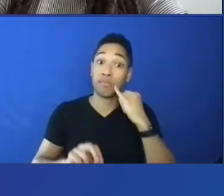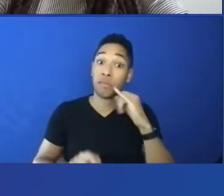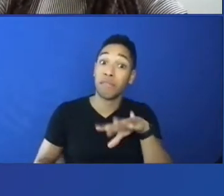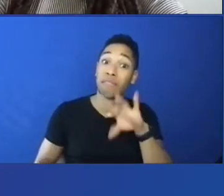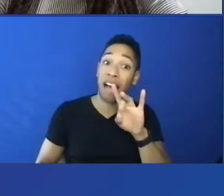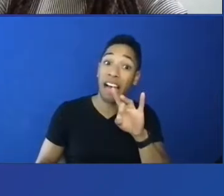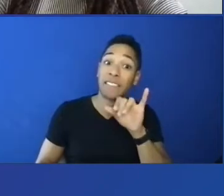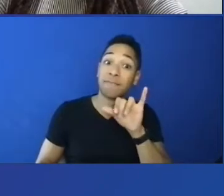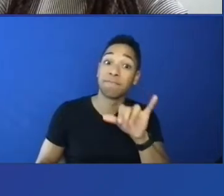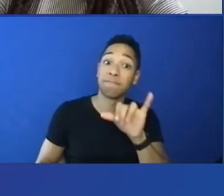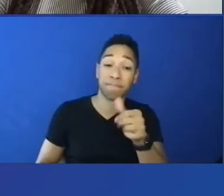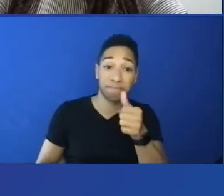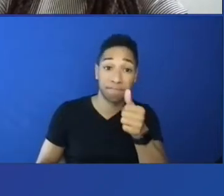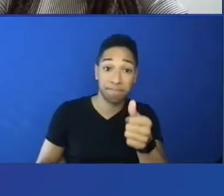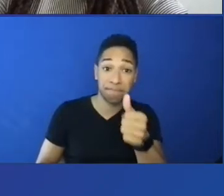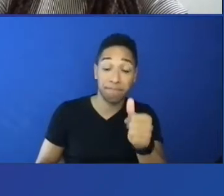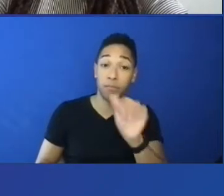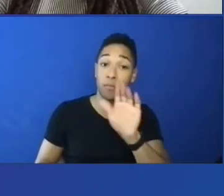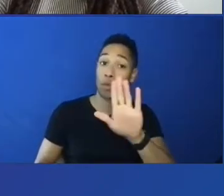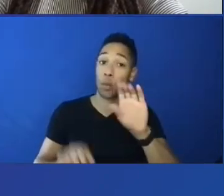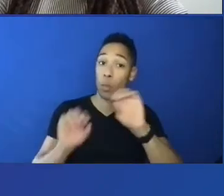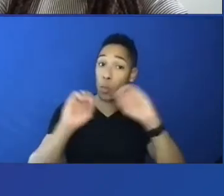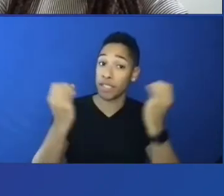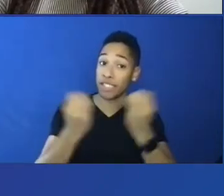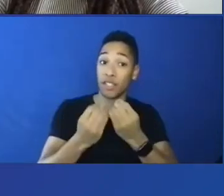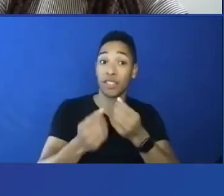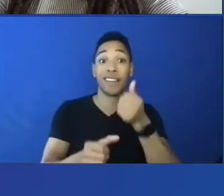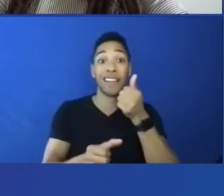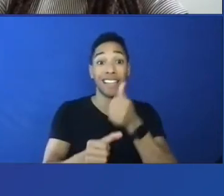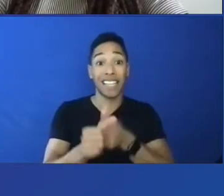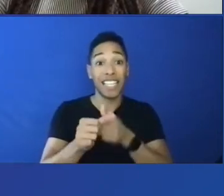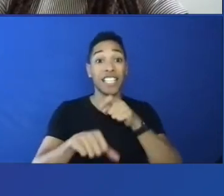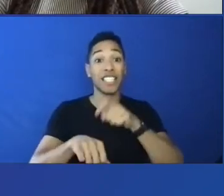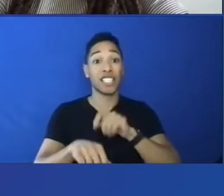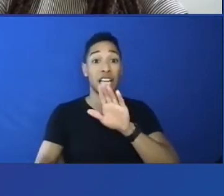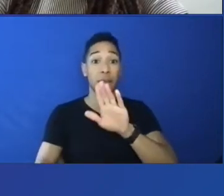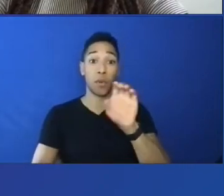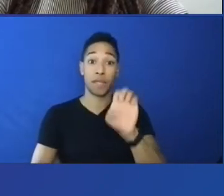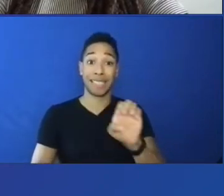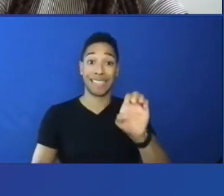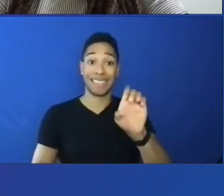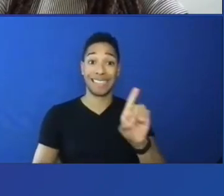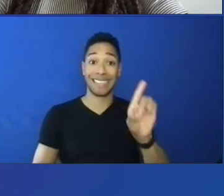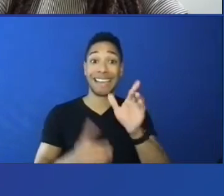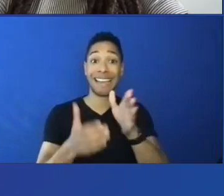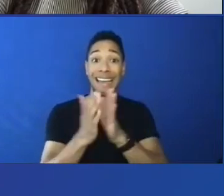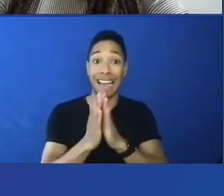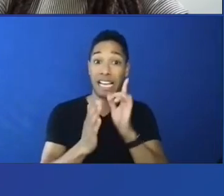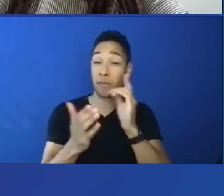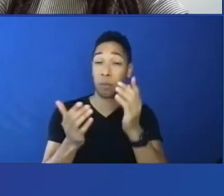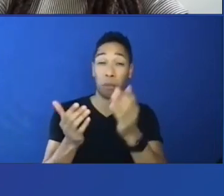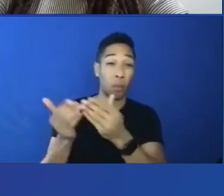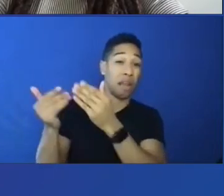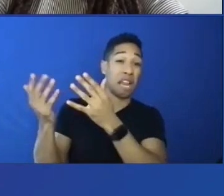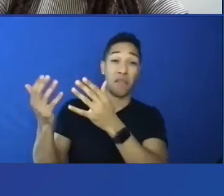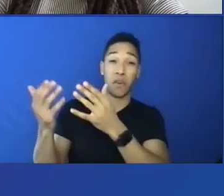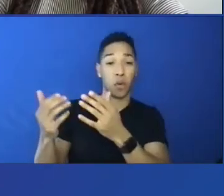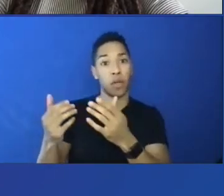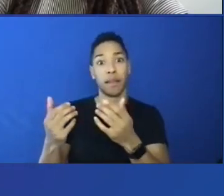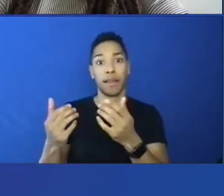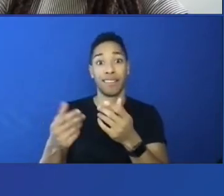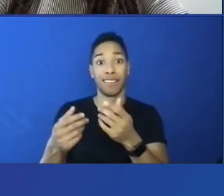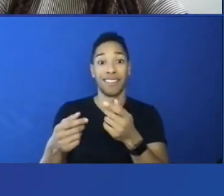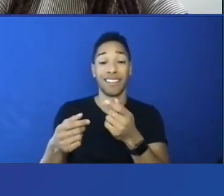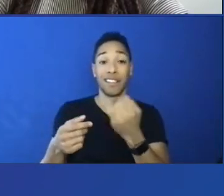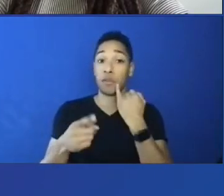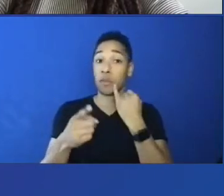yourself as an organization, every time your ED asks for whatever, instead of saying, let's try to find it, that